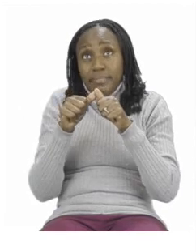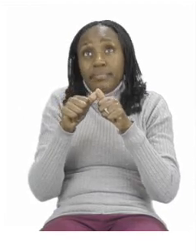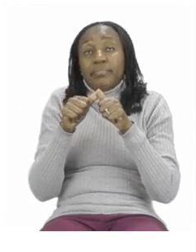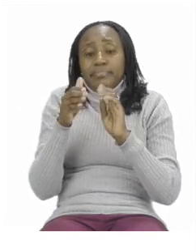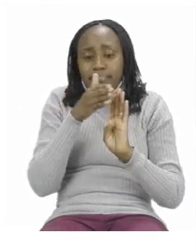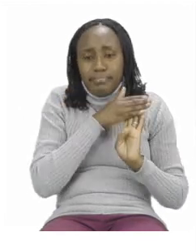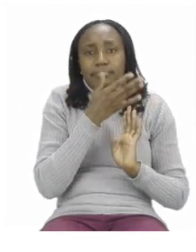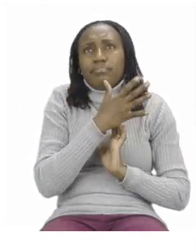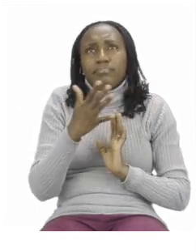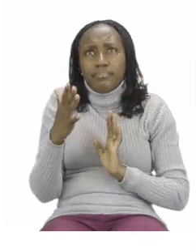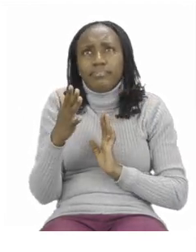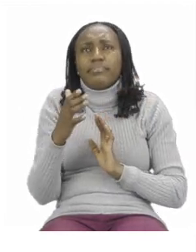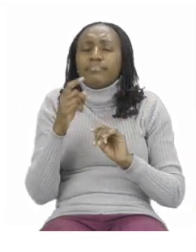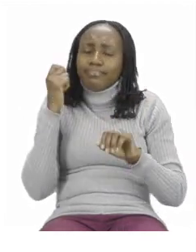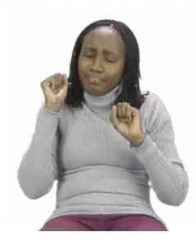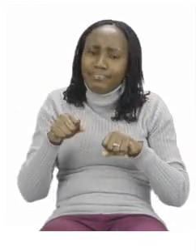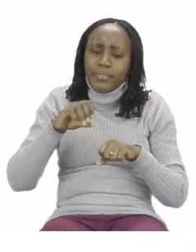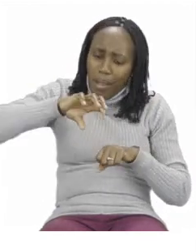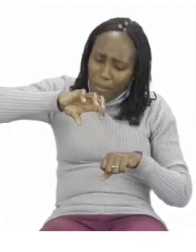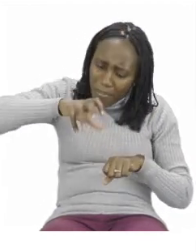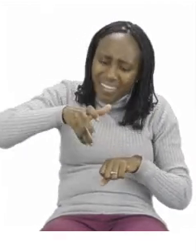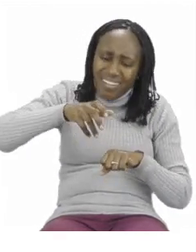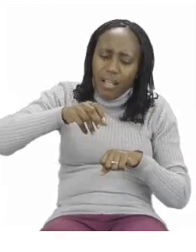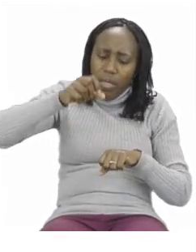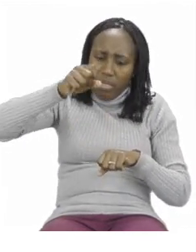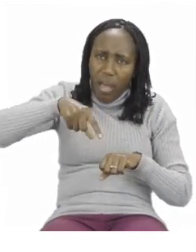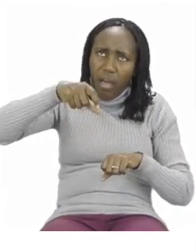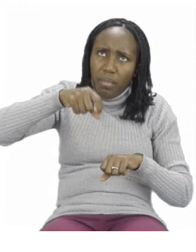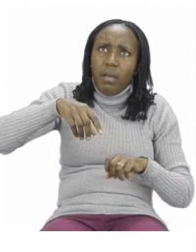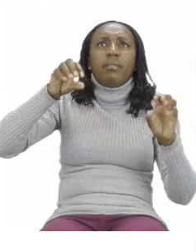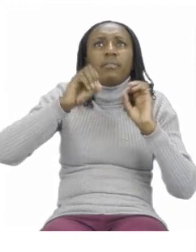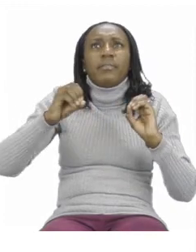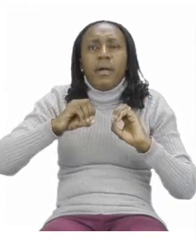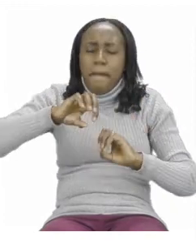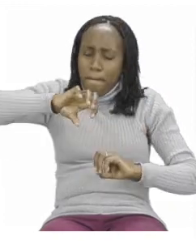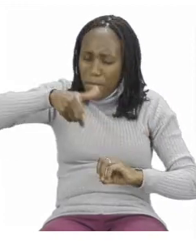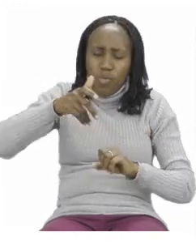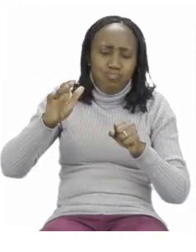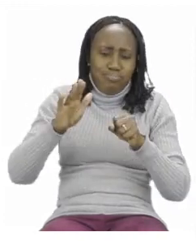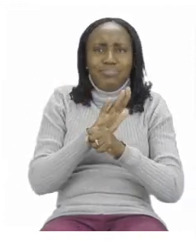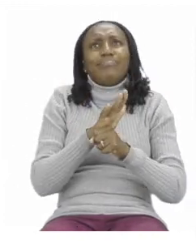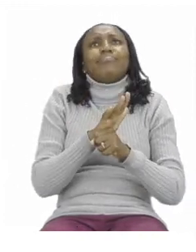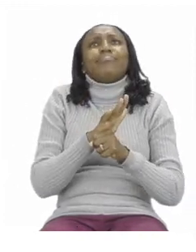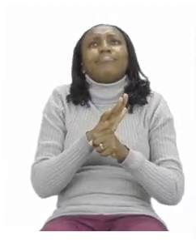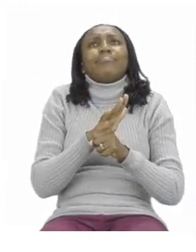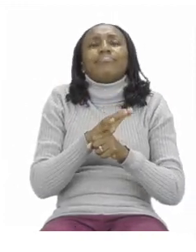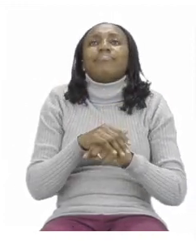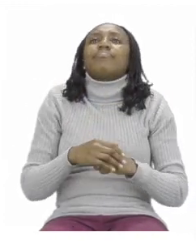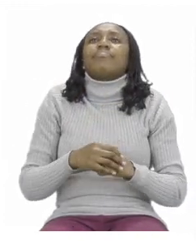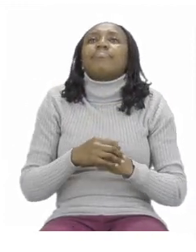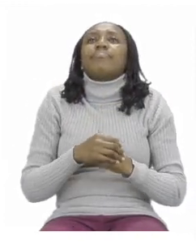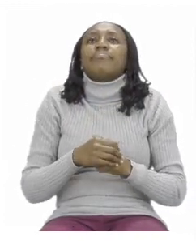we close the taps and that no water is running freely or